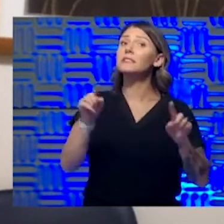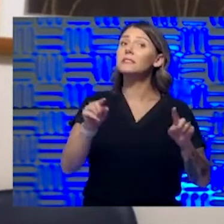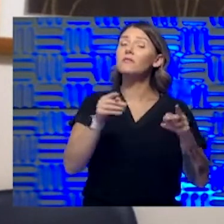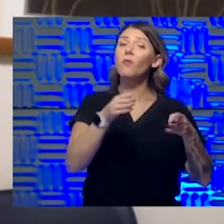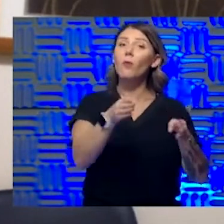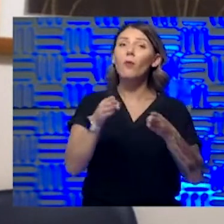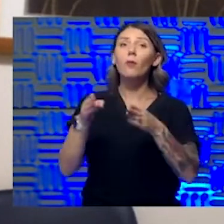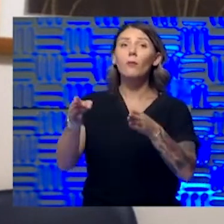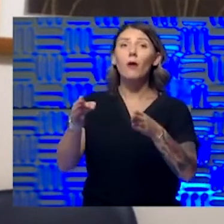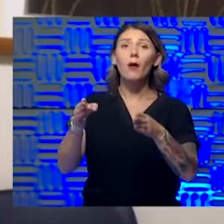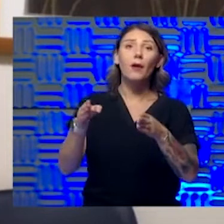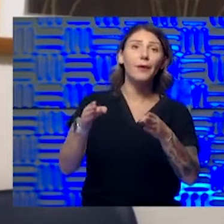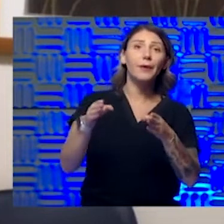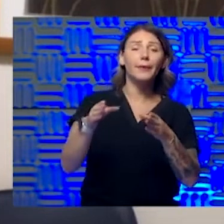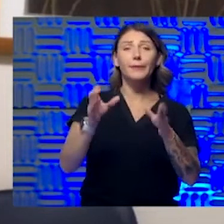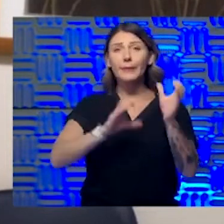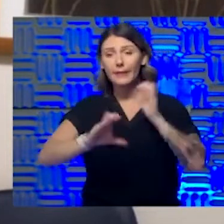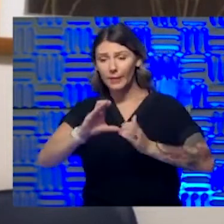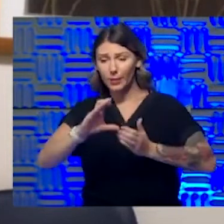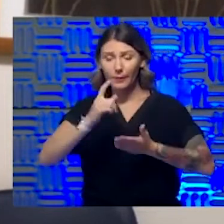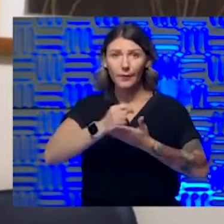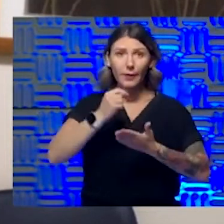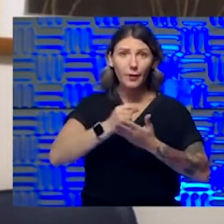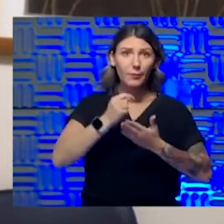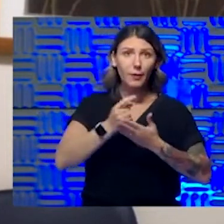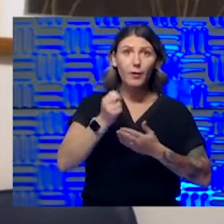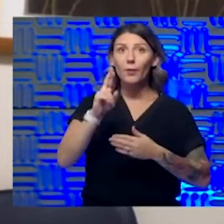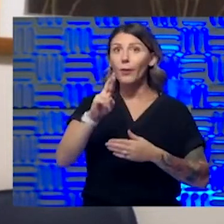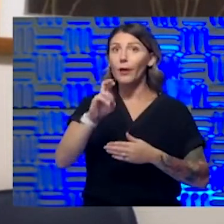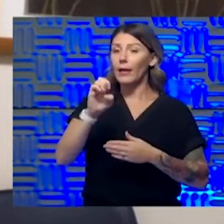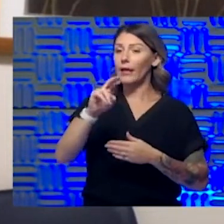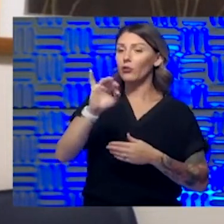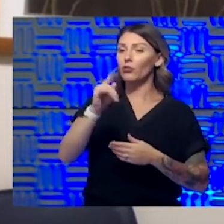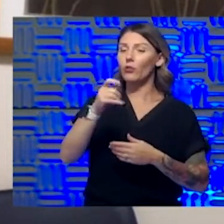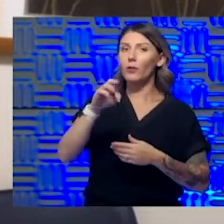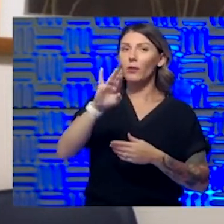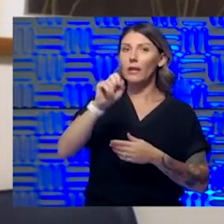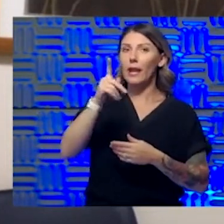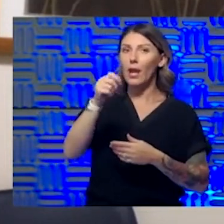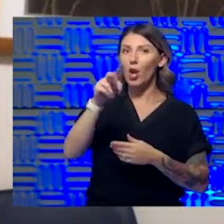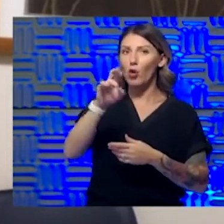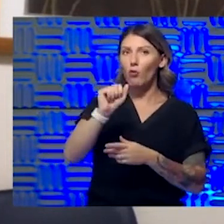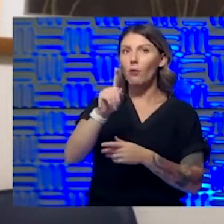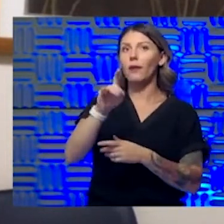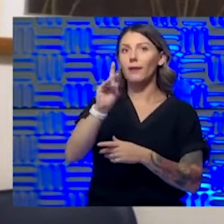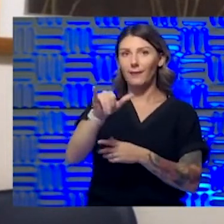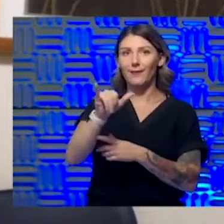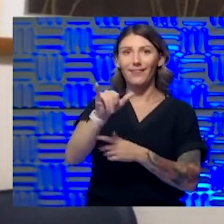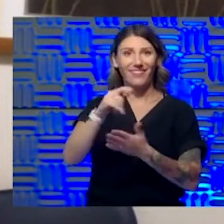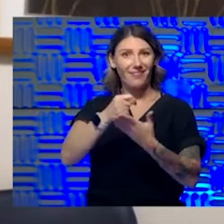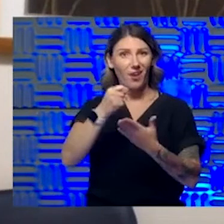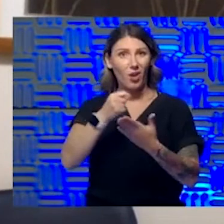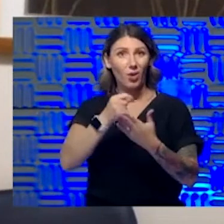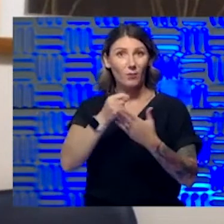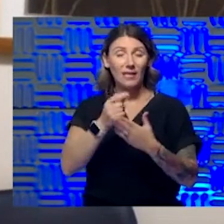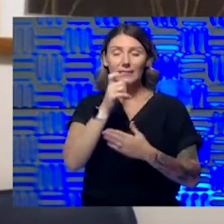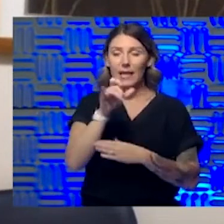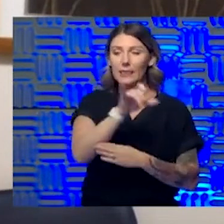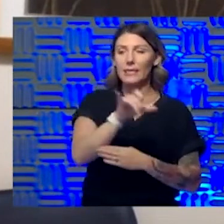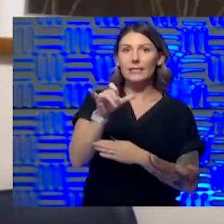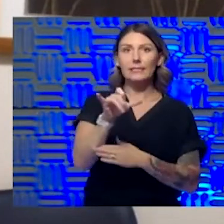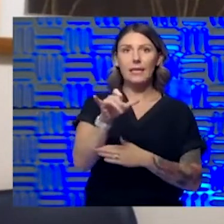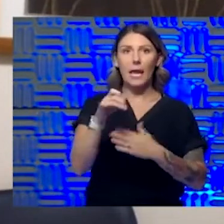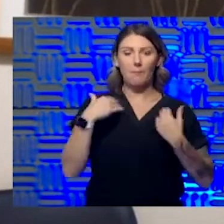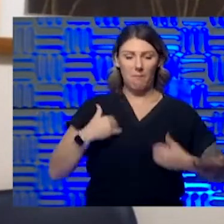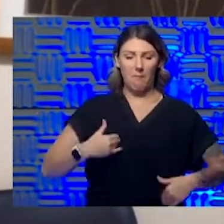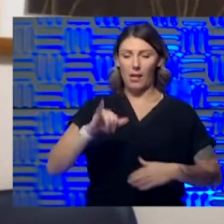neoadjuvant chemotherapy, is neoadjuvant endocrine therapy more appropriate, which doesn't have that same level of immunosuppression. And there's actually been a lot of clinical